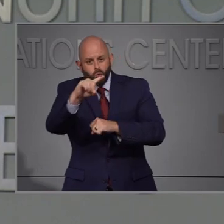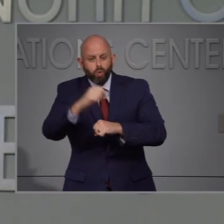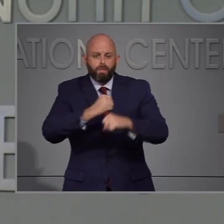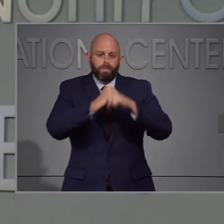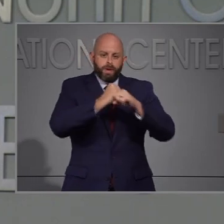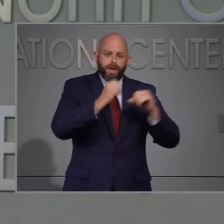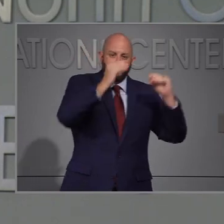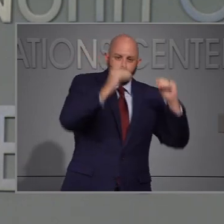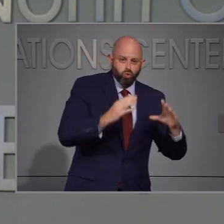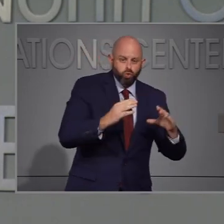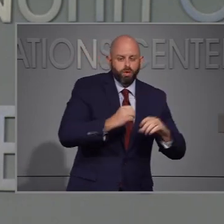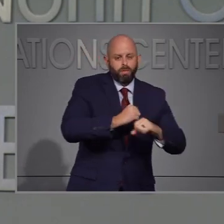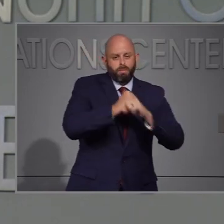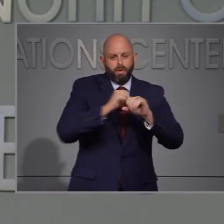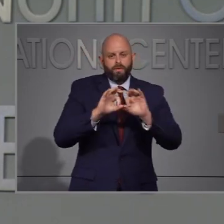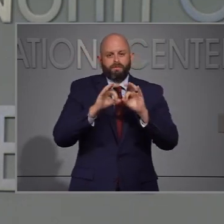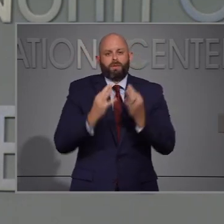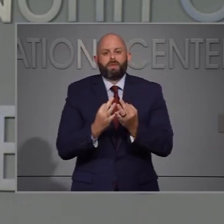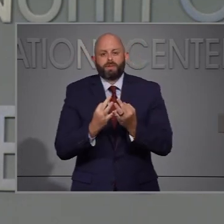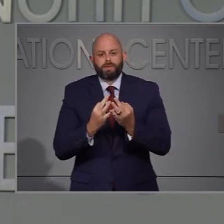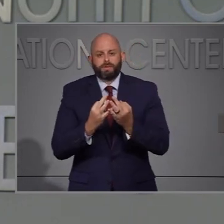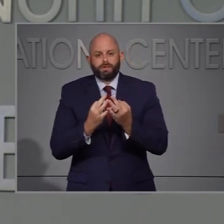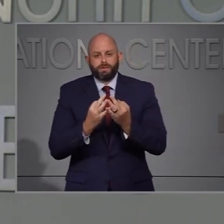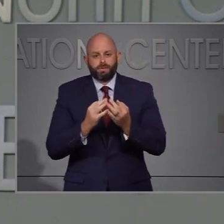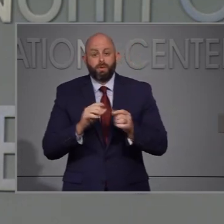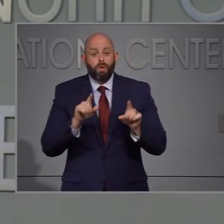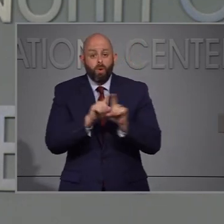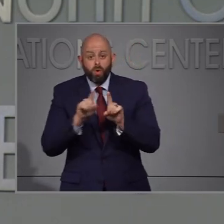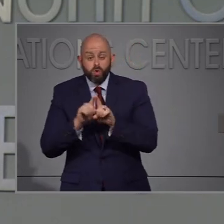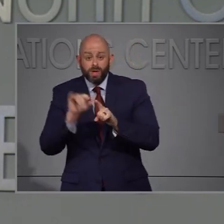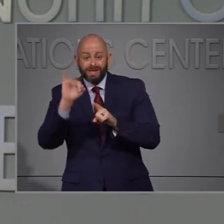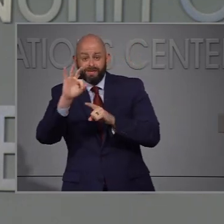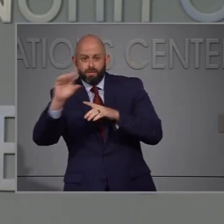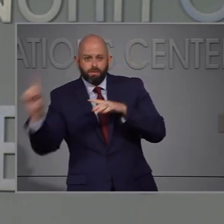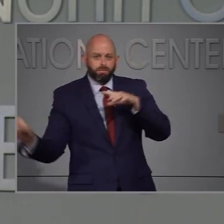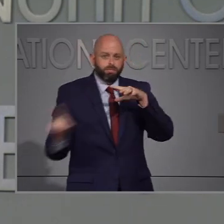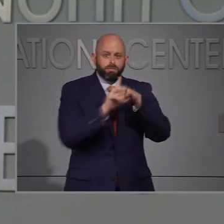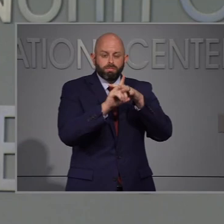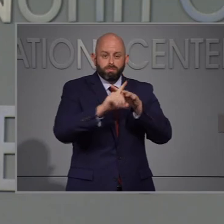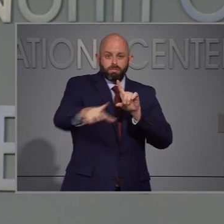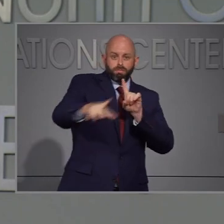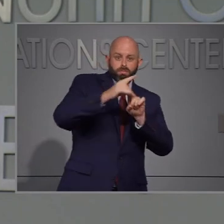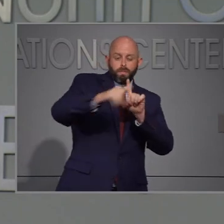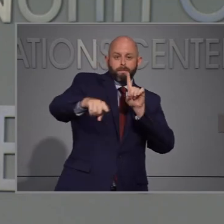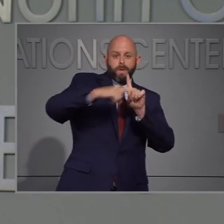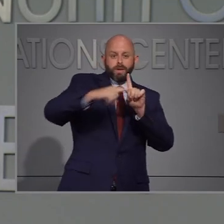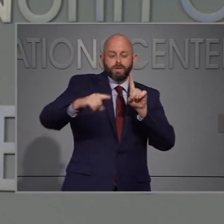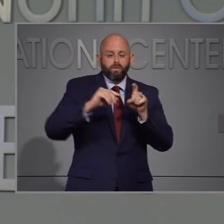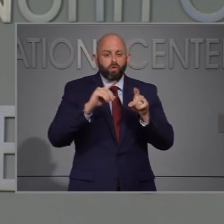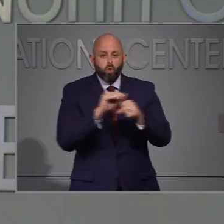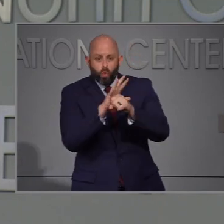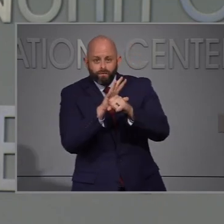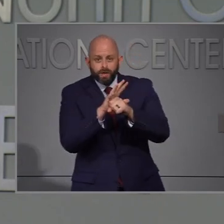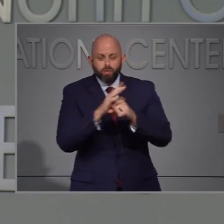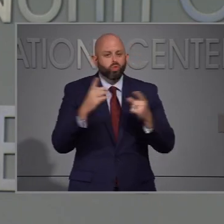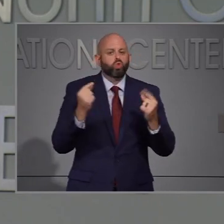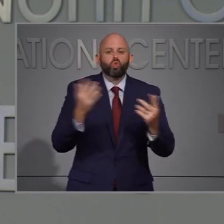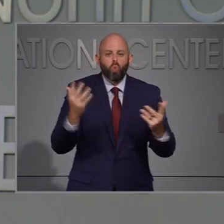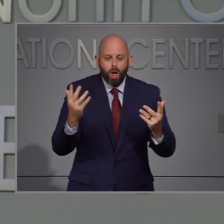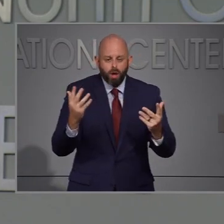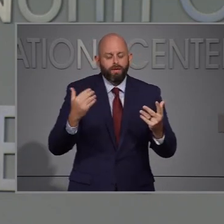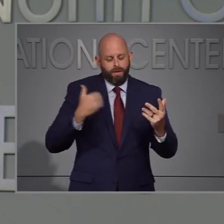detailed procedures for what will happen if a student or a teacher tests positive. Plan B is